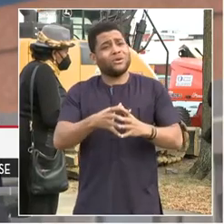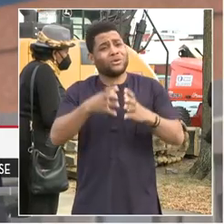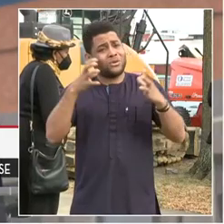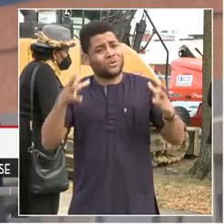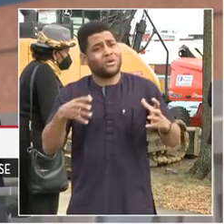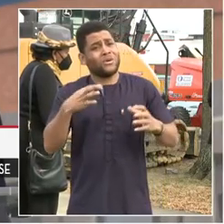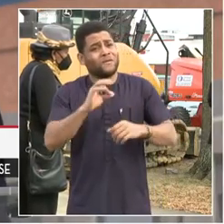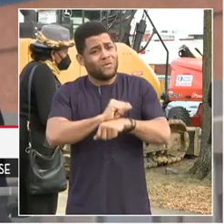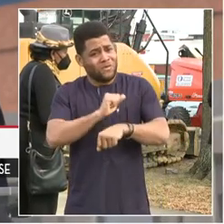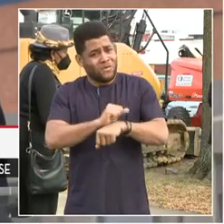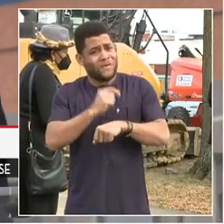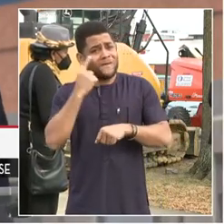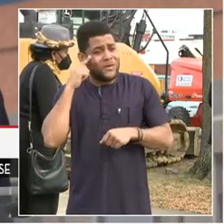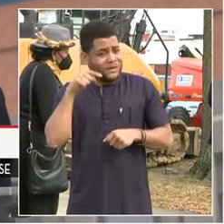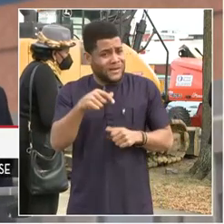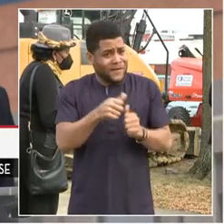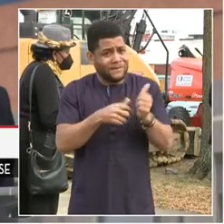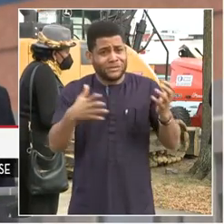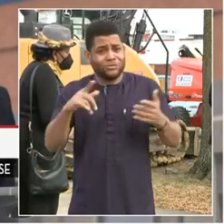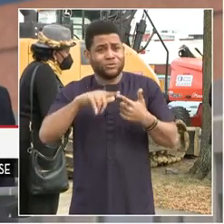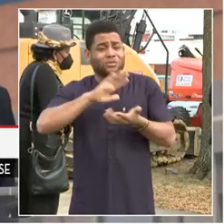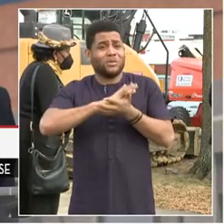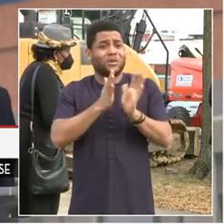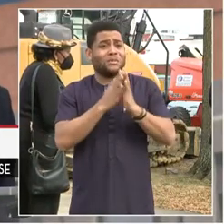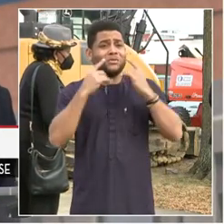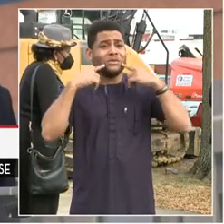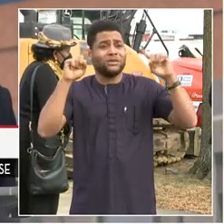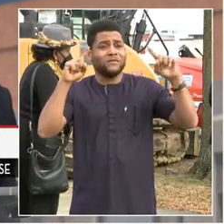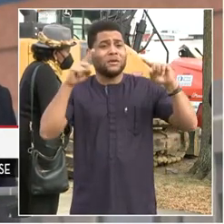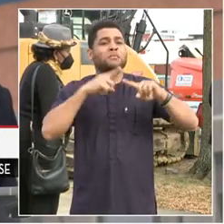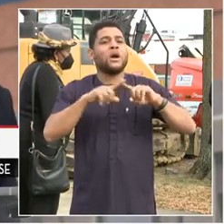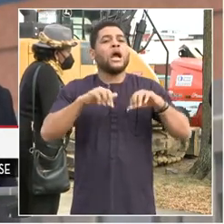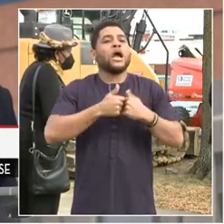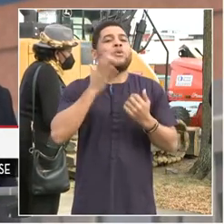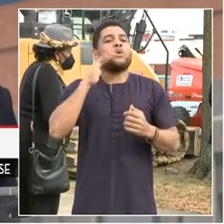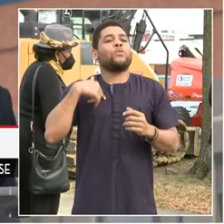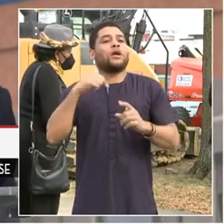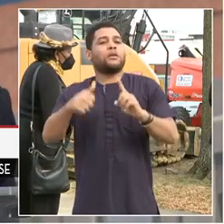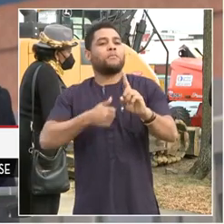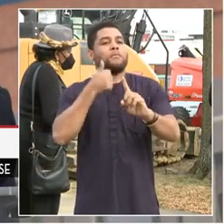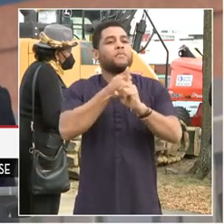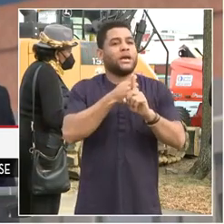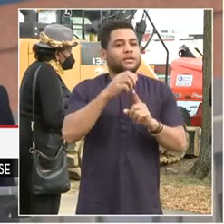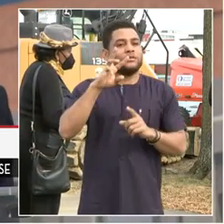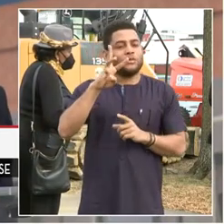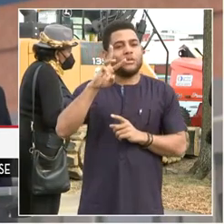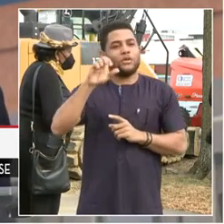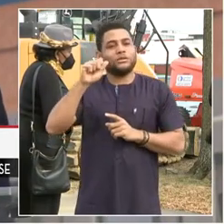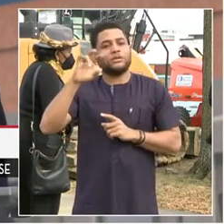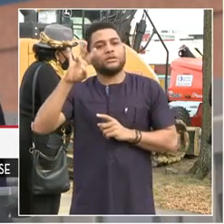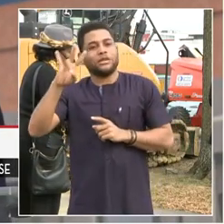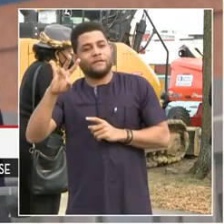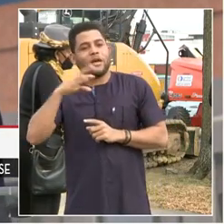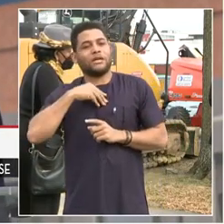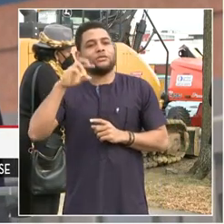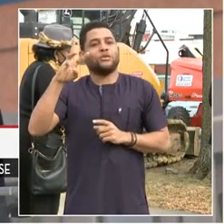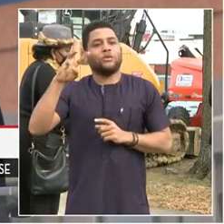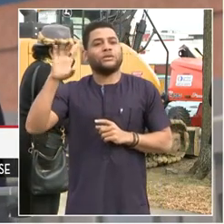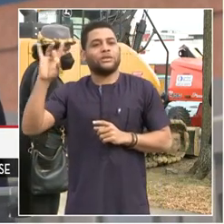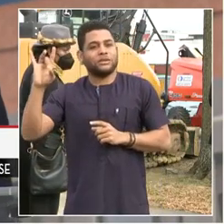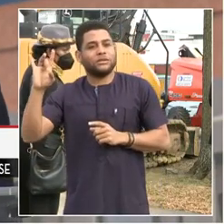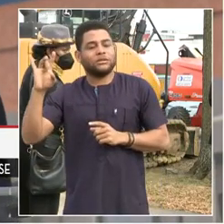behind me. The implications for Ward 7 and Ward 8 are